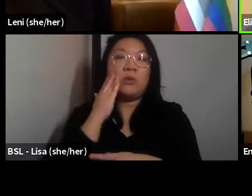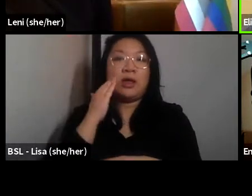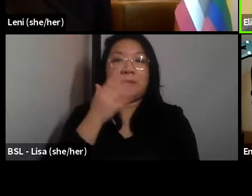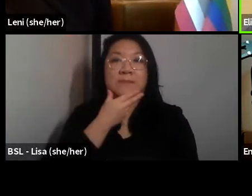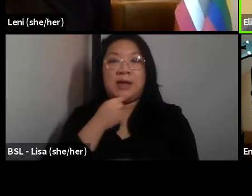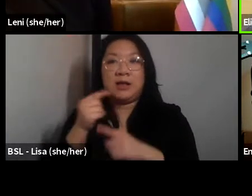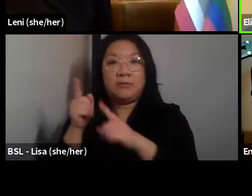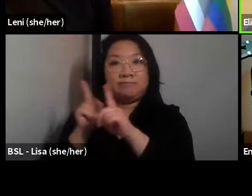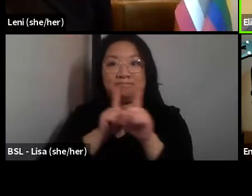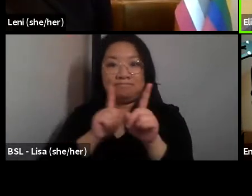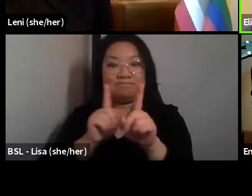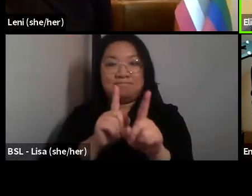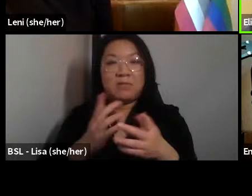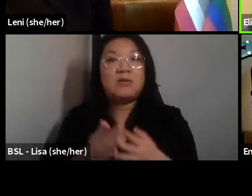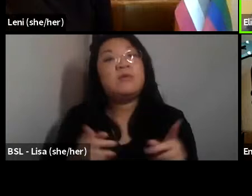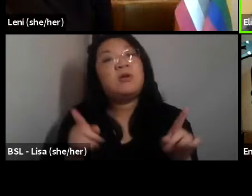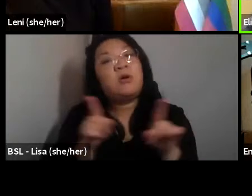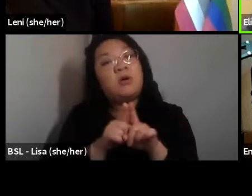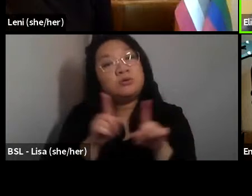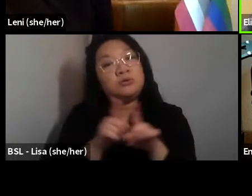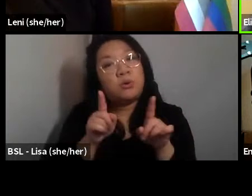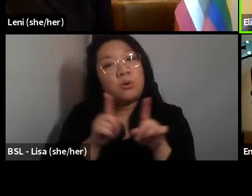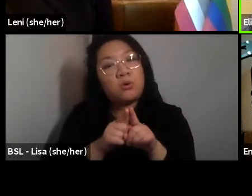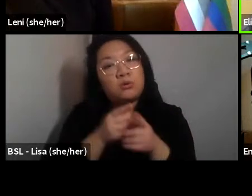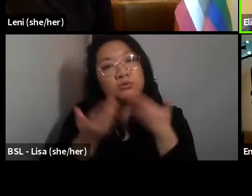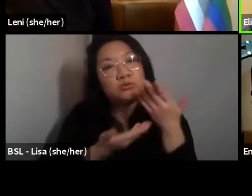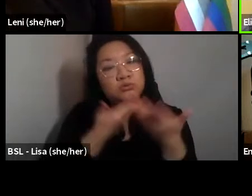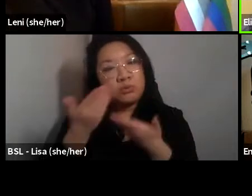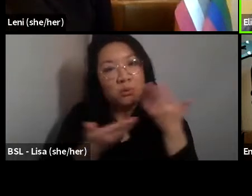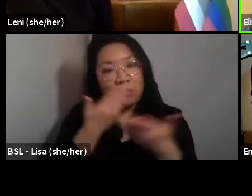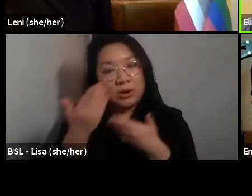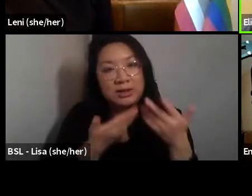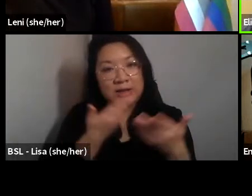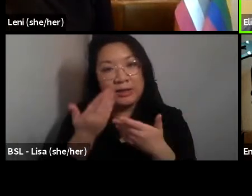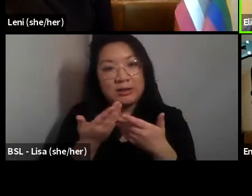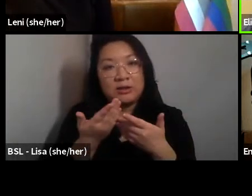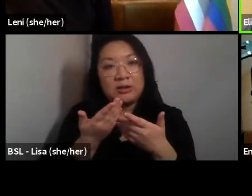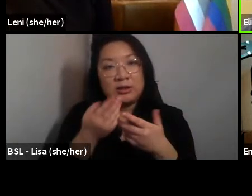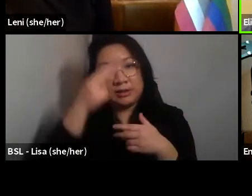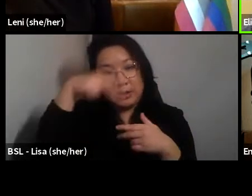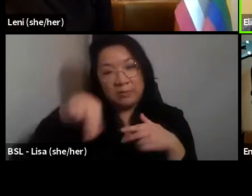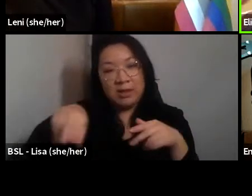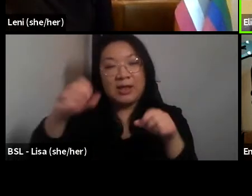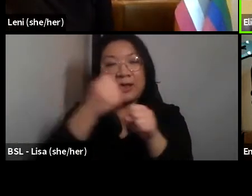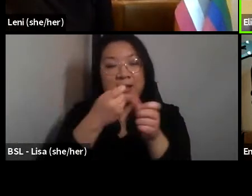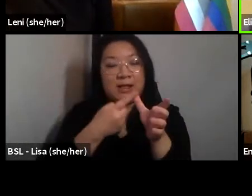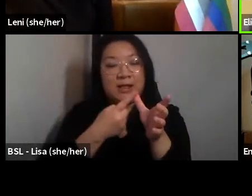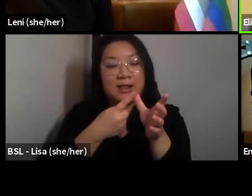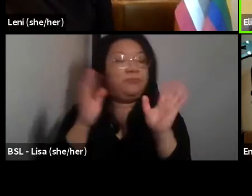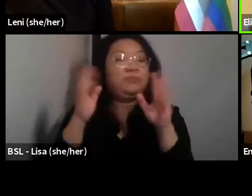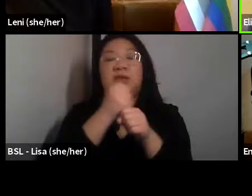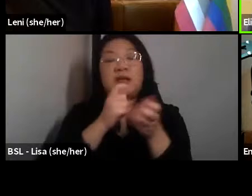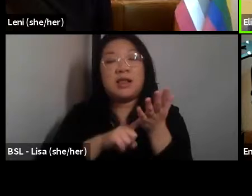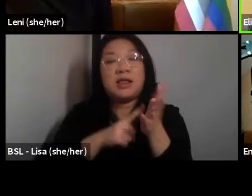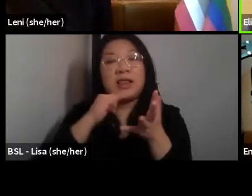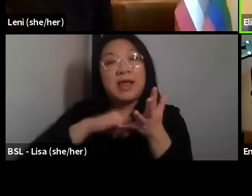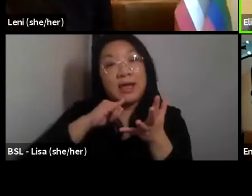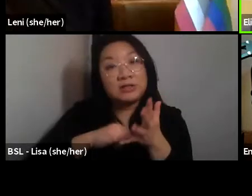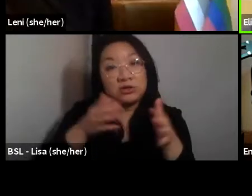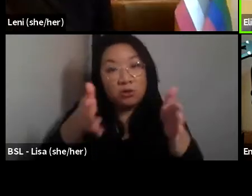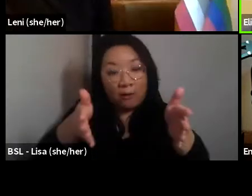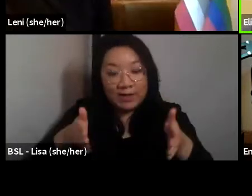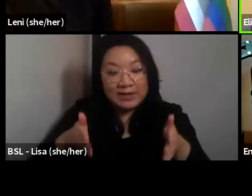tales like there's a little known story in Grimm's fairy tales called The Glass Coffin, which seems to me a totally